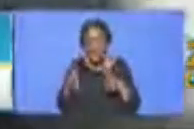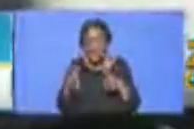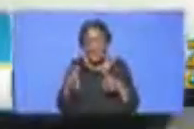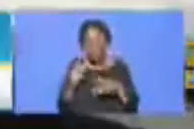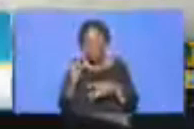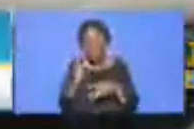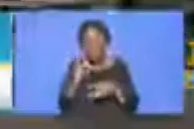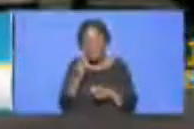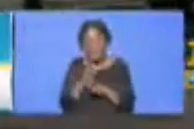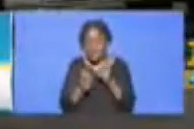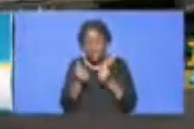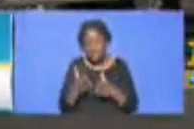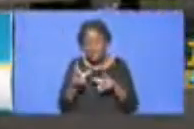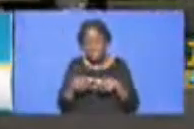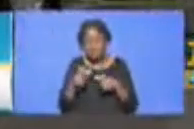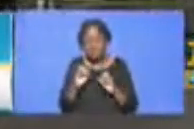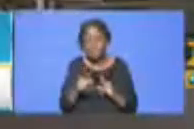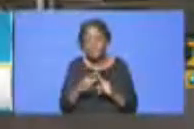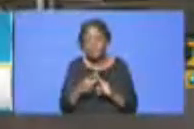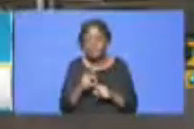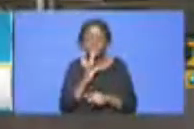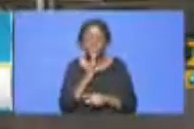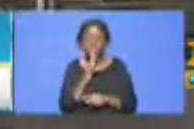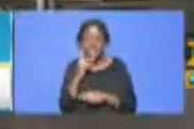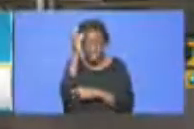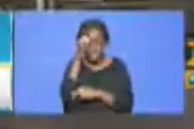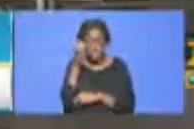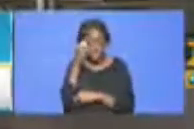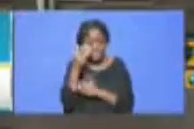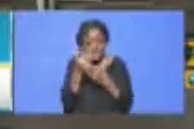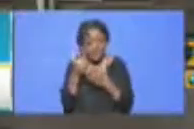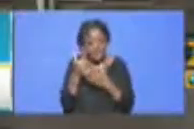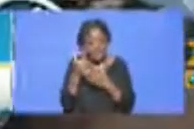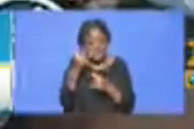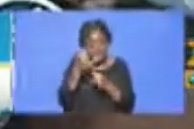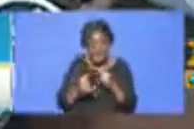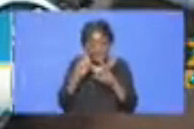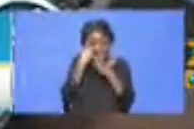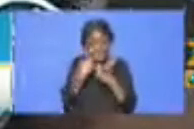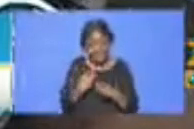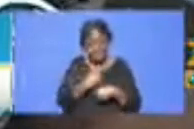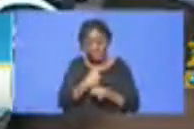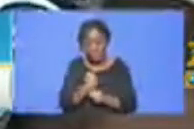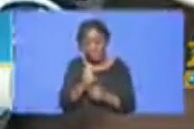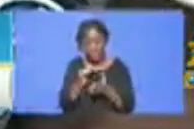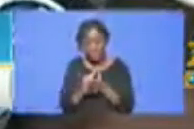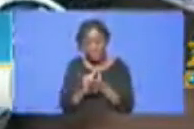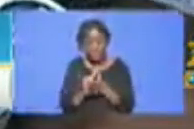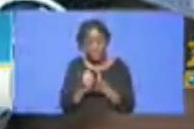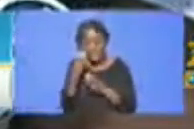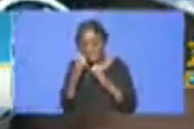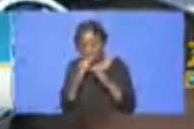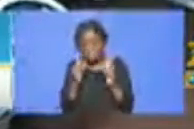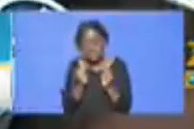opportunity to voice their concerns before final decisions made. That's going to be a conversation with the